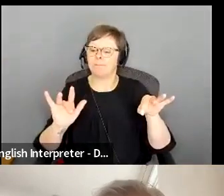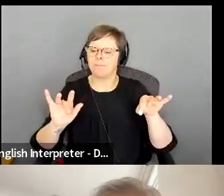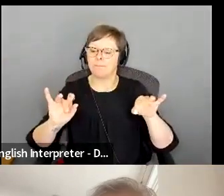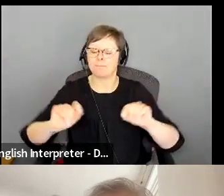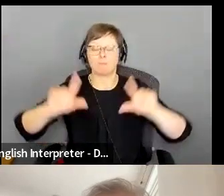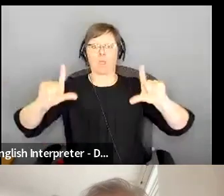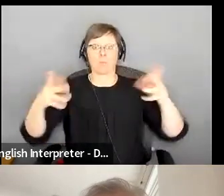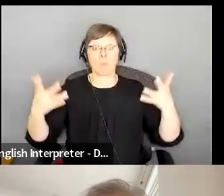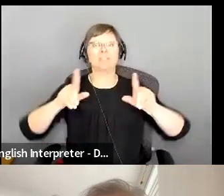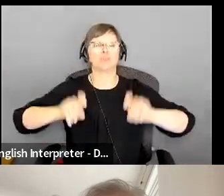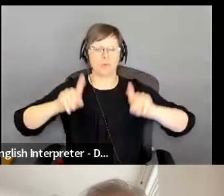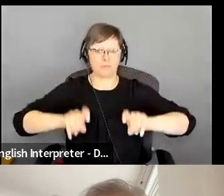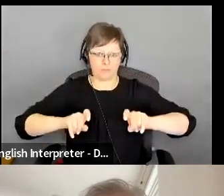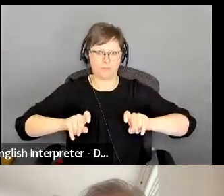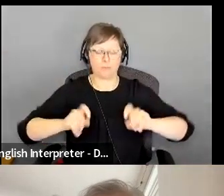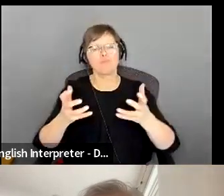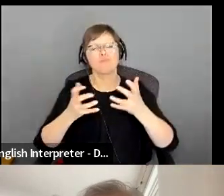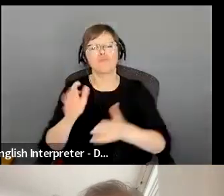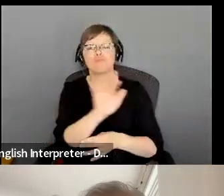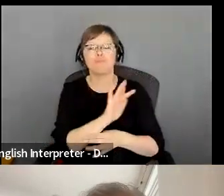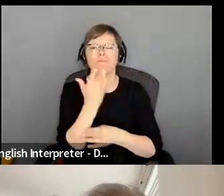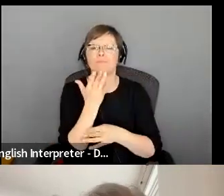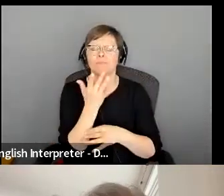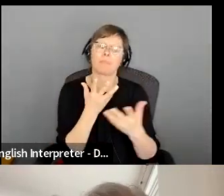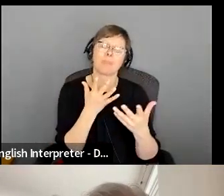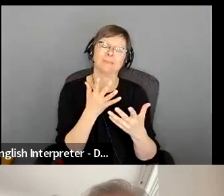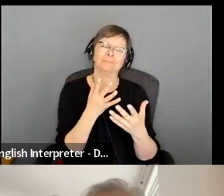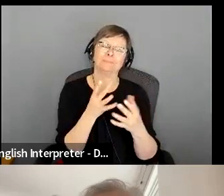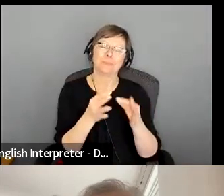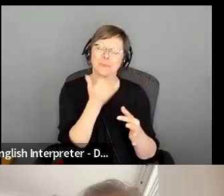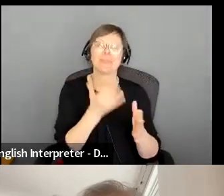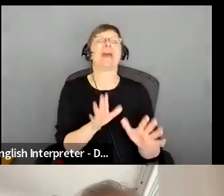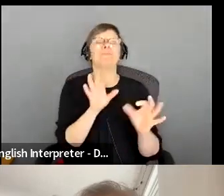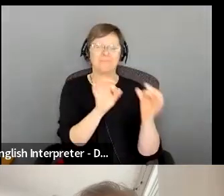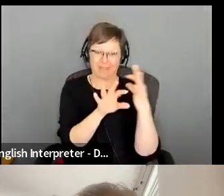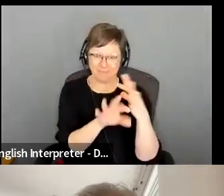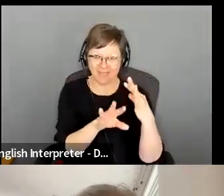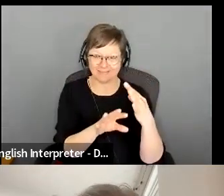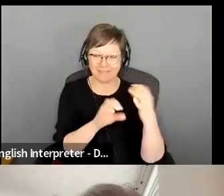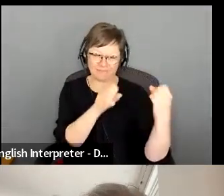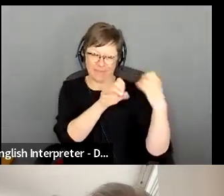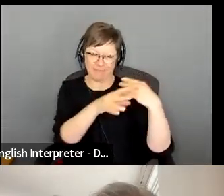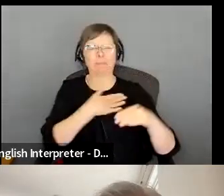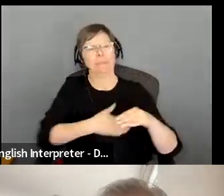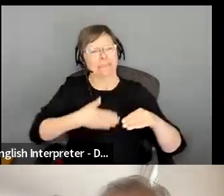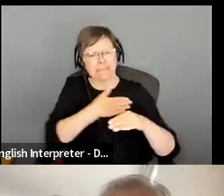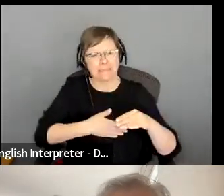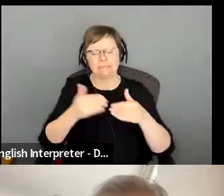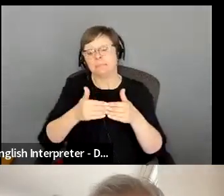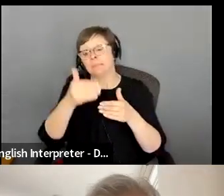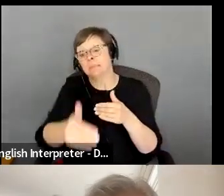are really looking for your feedback on the workshops that we've been producing so that we have some guidance on where to take them